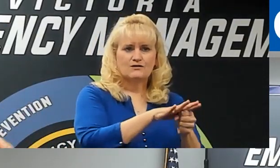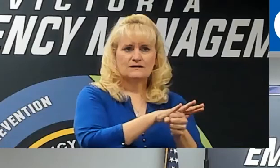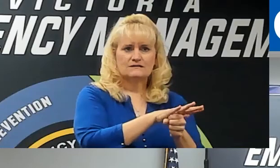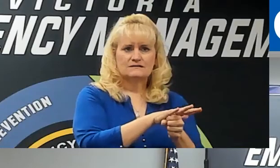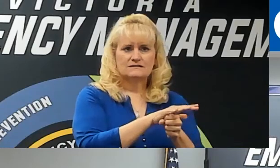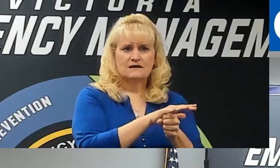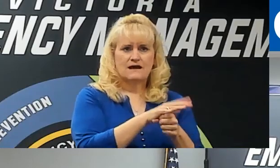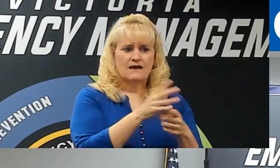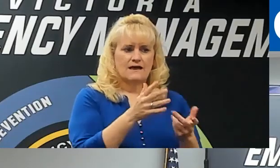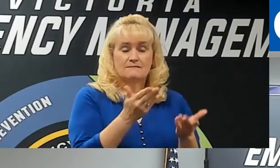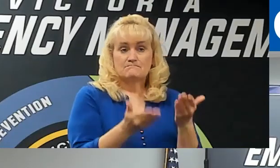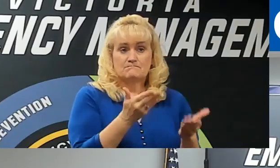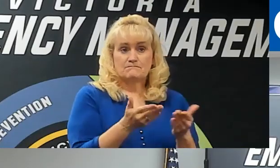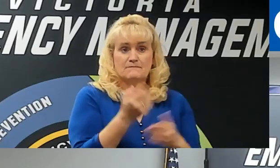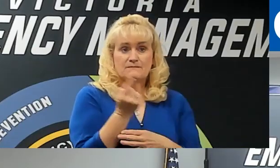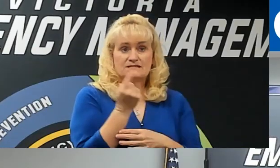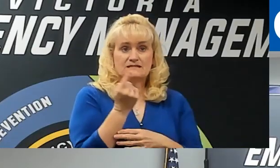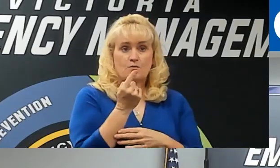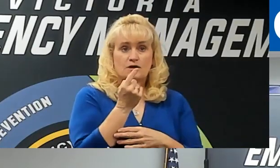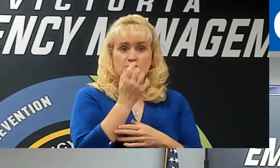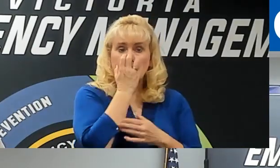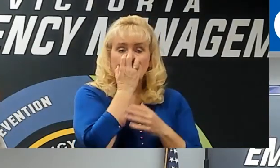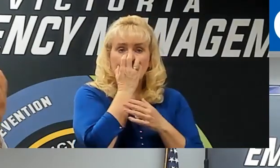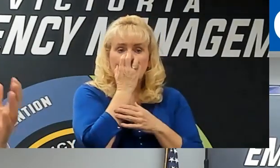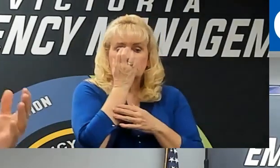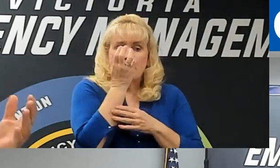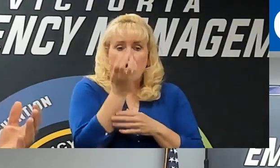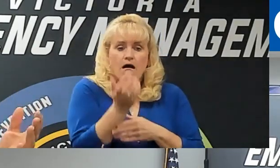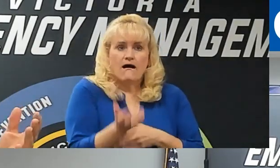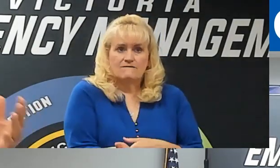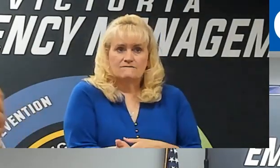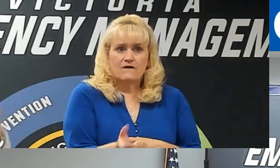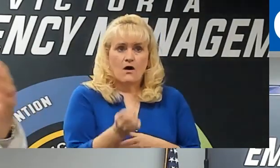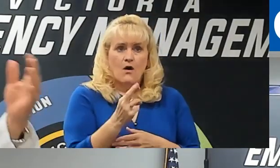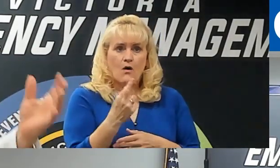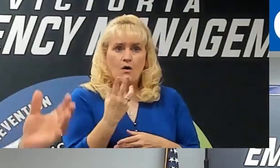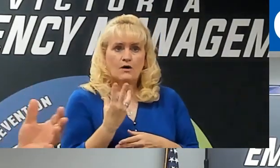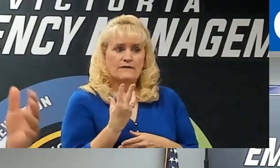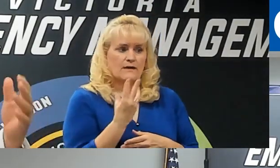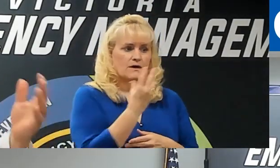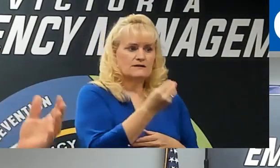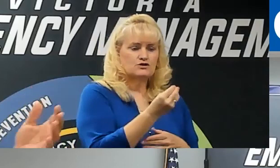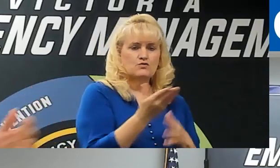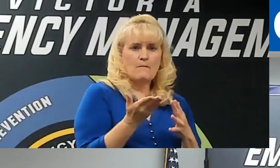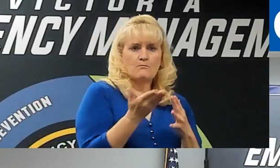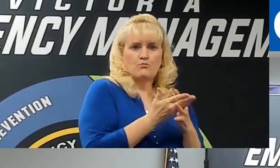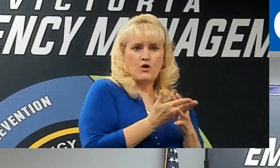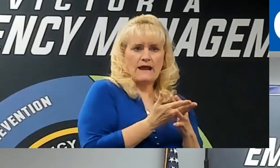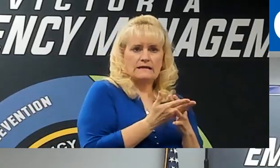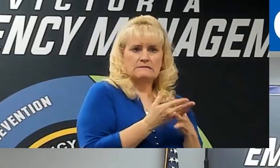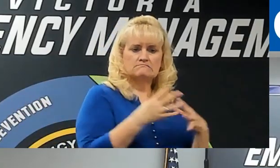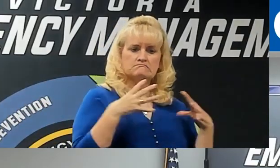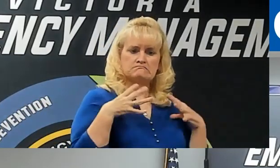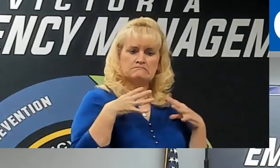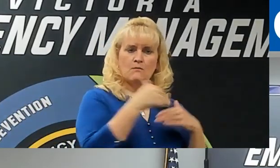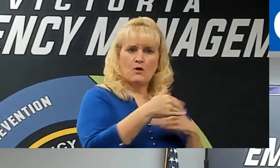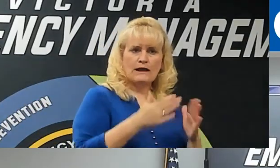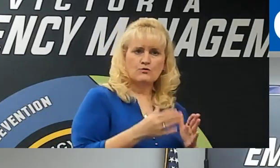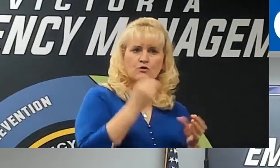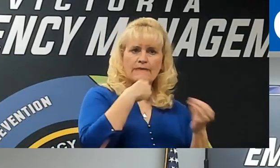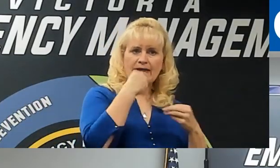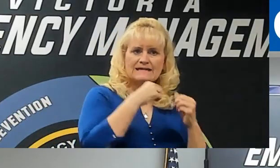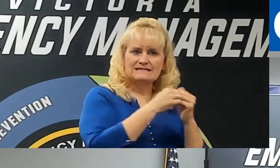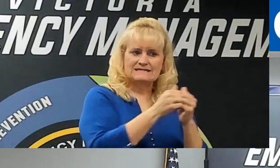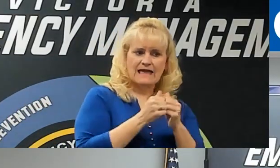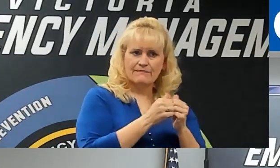patient care, and maybe someone took off a mask, or they went to a place that all go to a break room and they eat together and things like this. But once